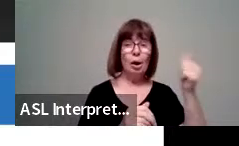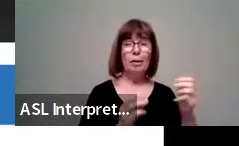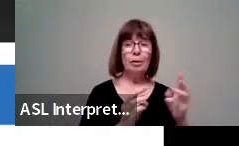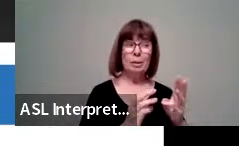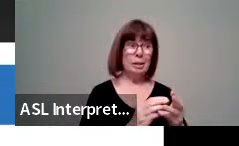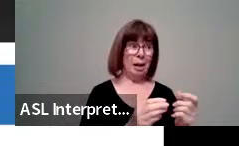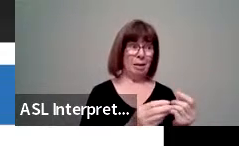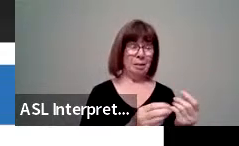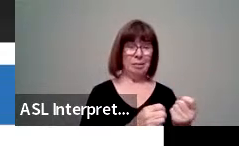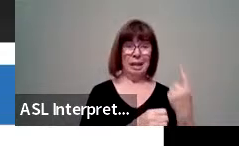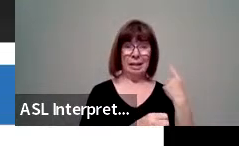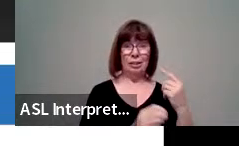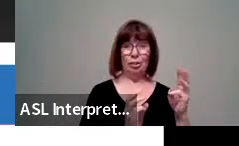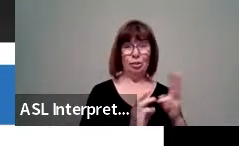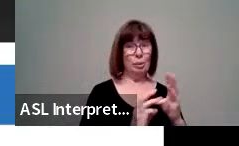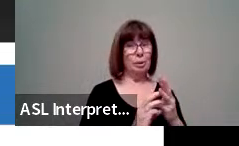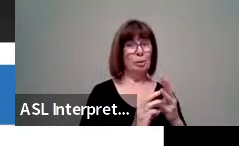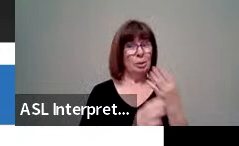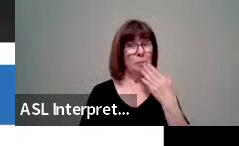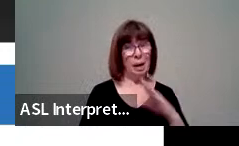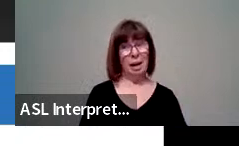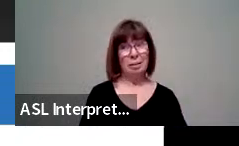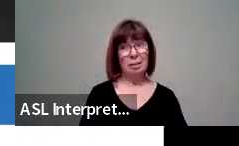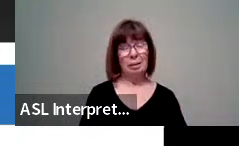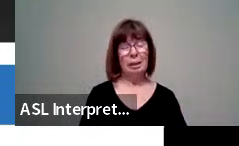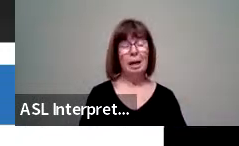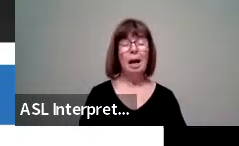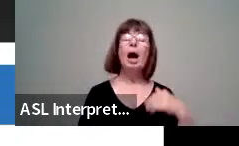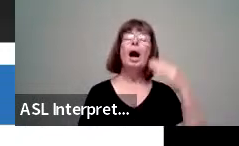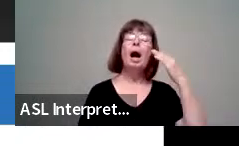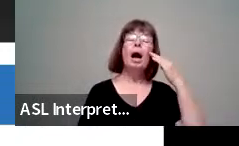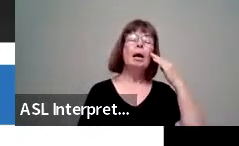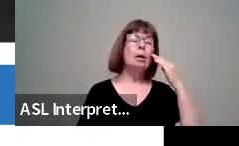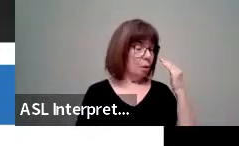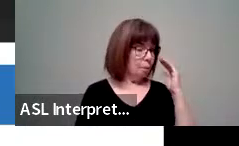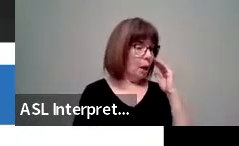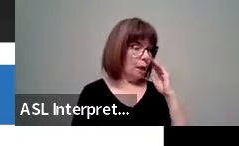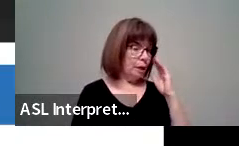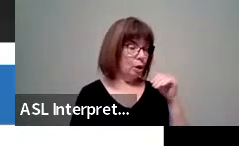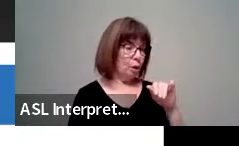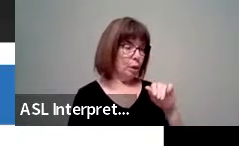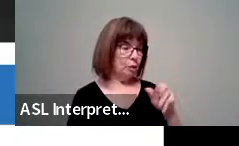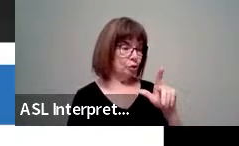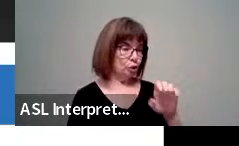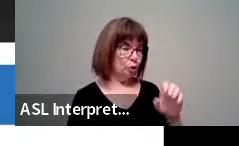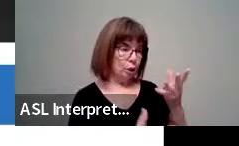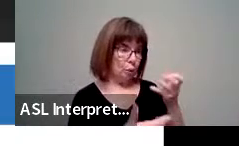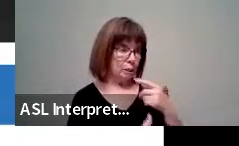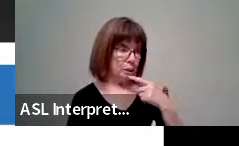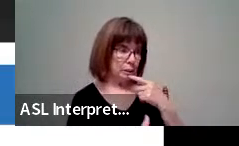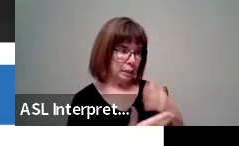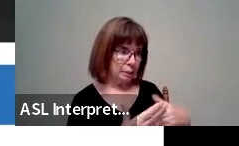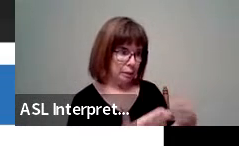bad. Okay. So I know that Julia's she's gonna say something, and